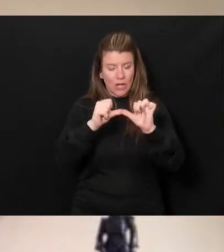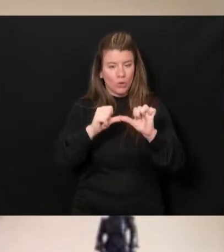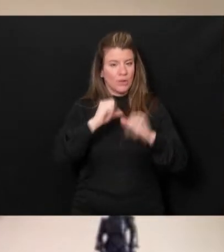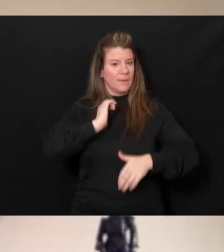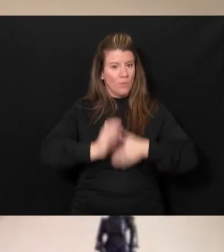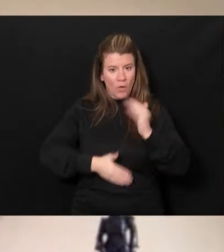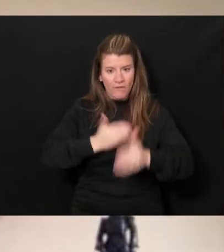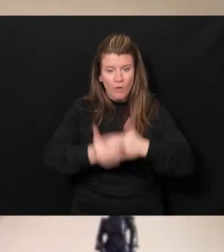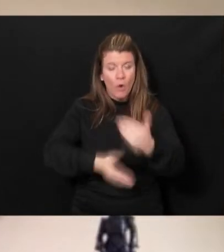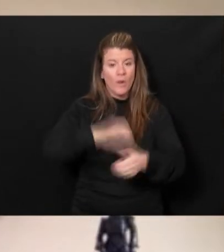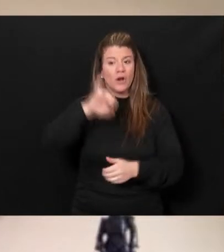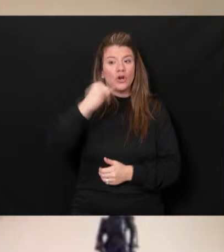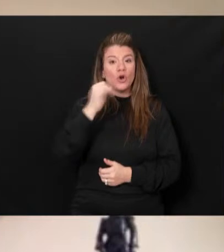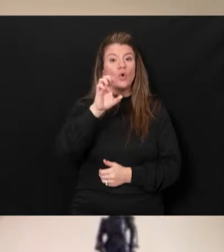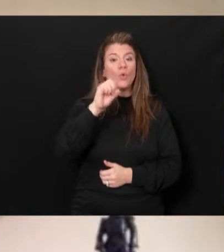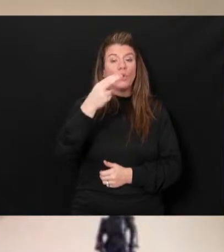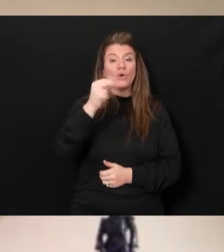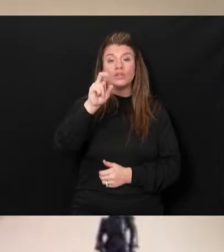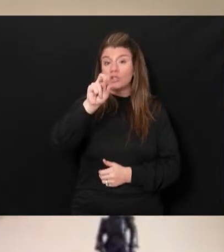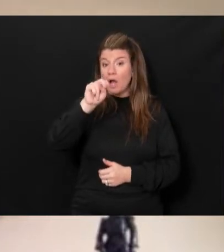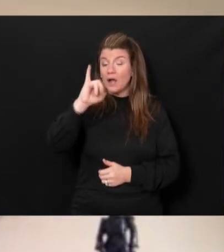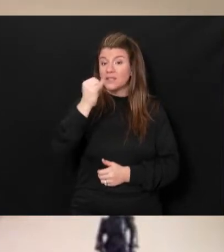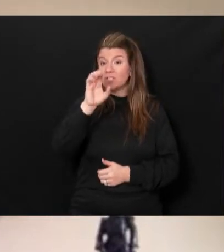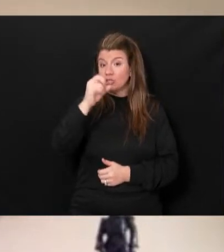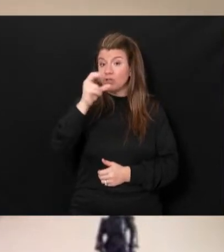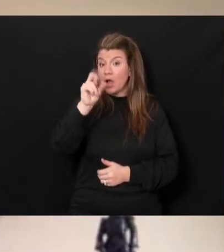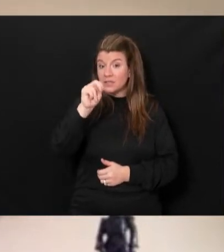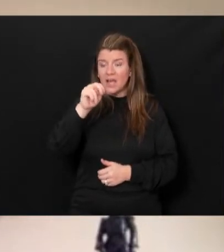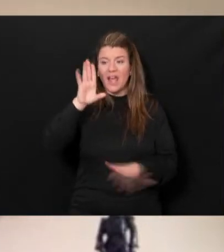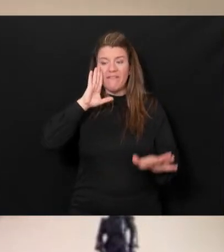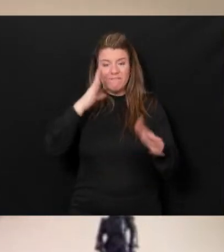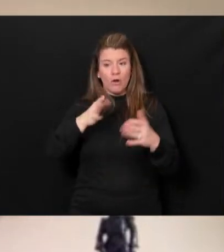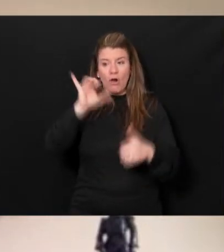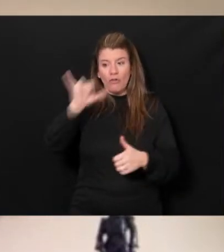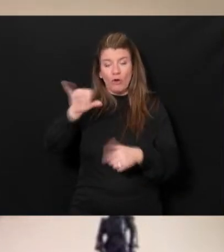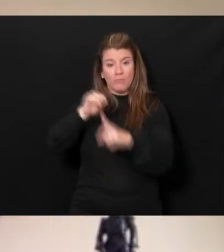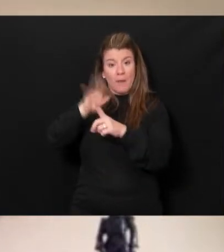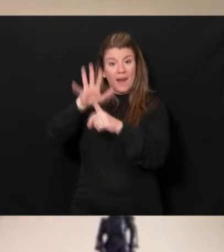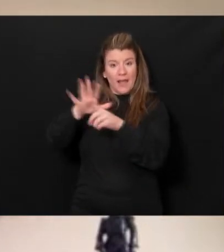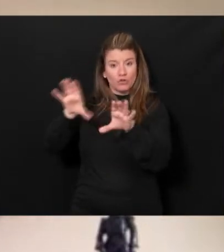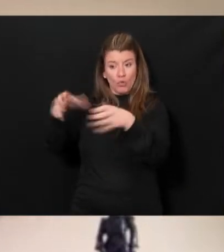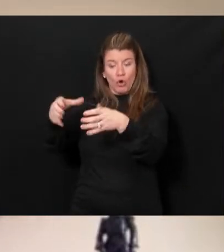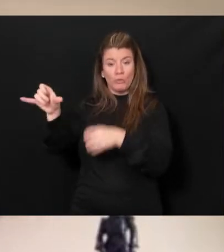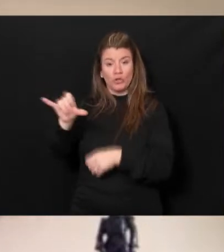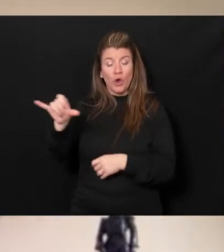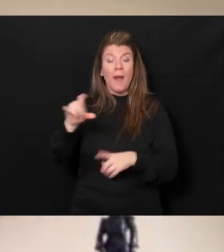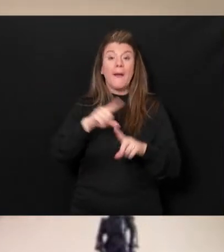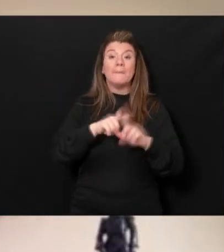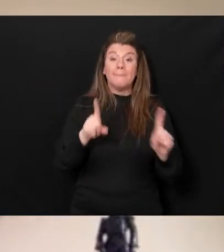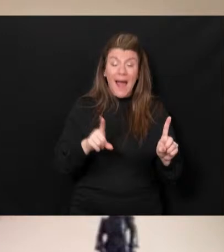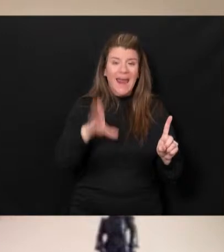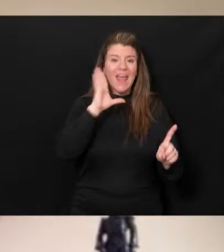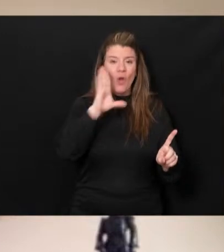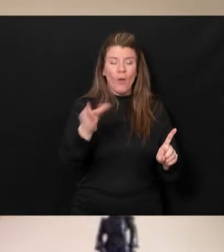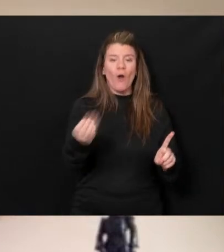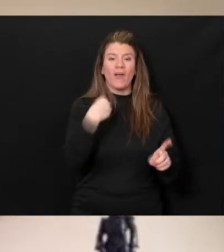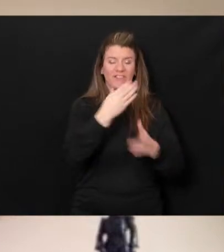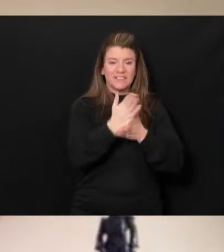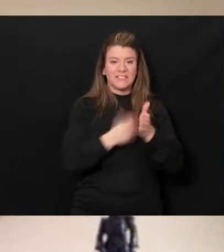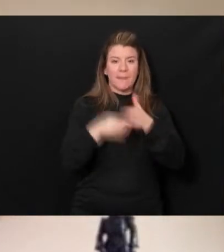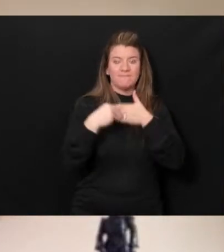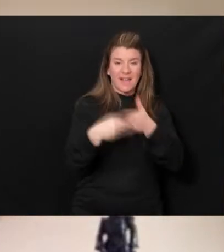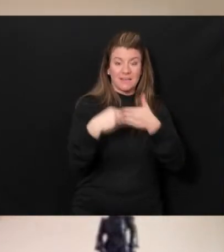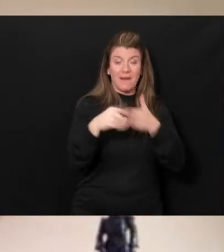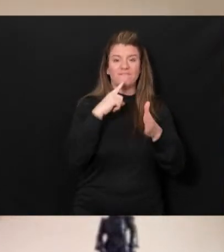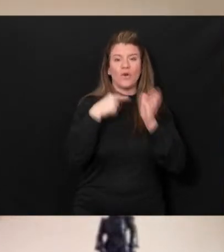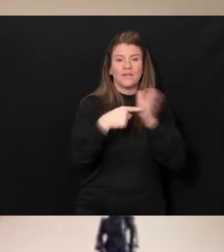with the Johnson & Johnson vaccines focused on those populations, but it will allow us some flexibility. For